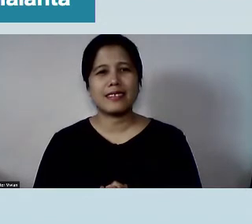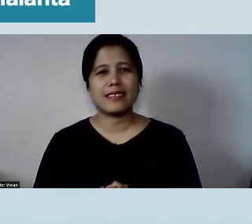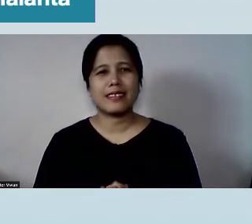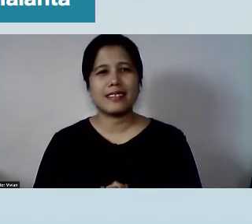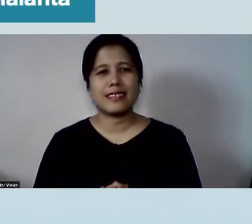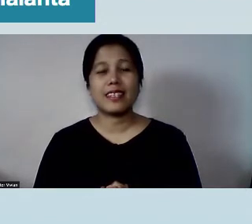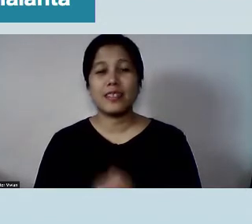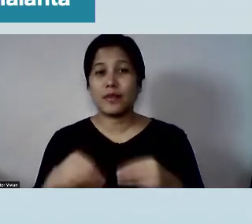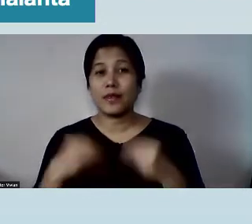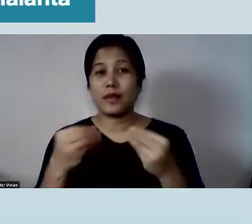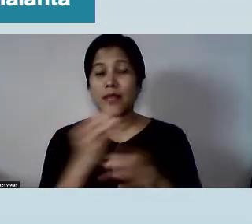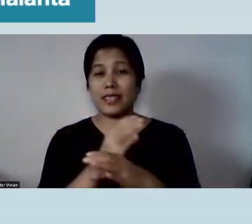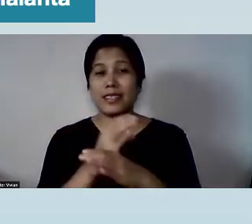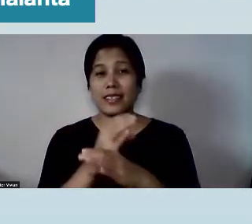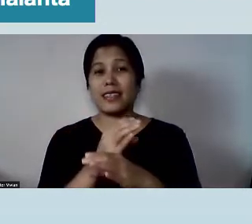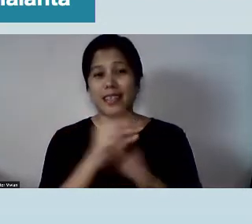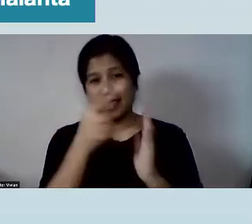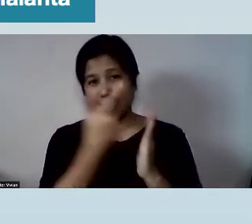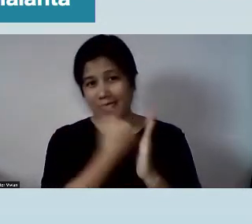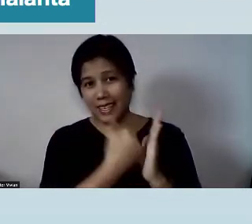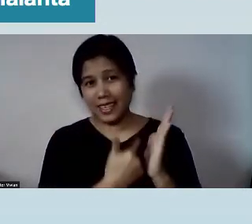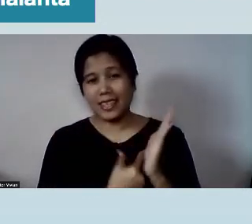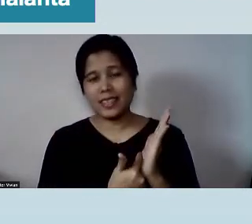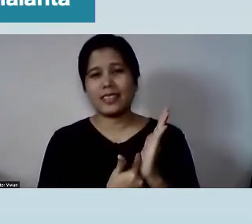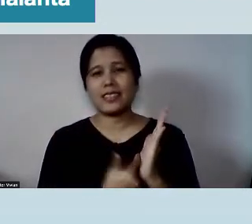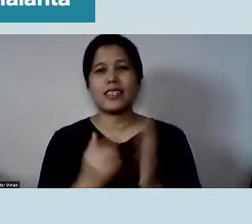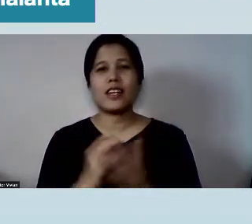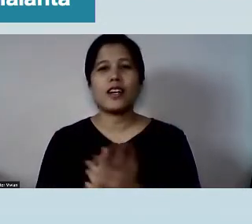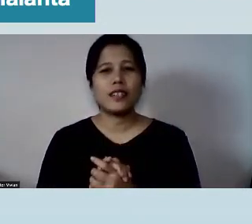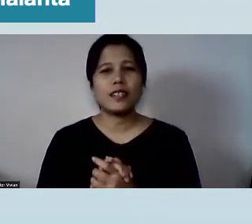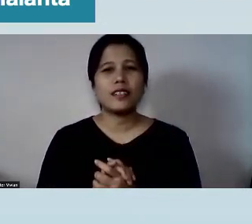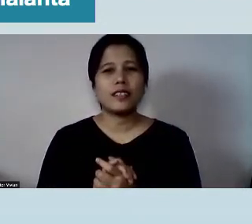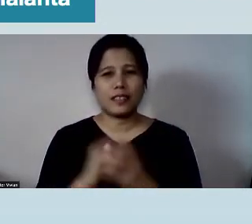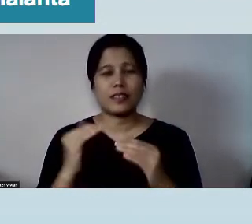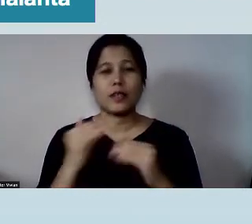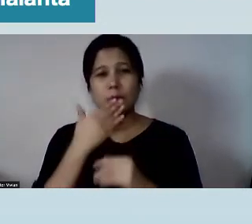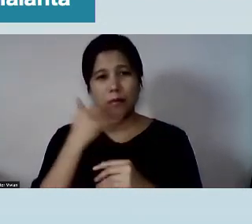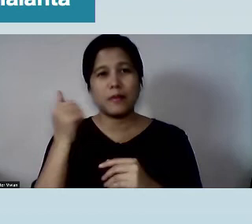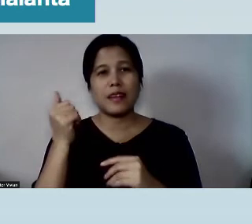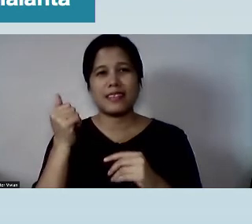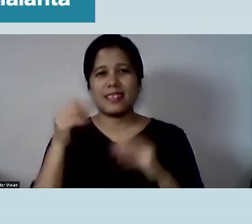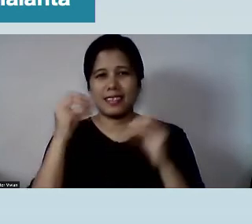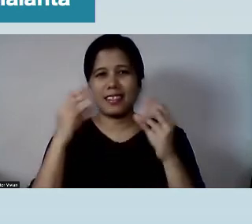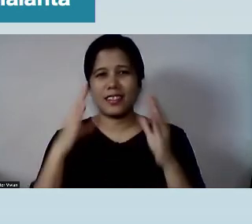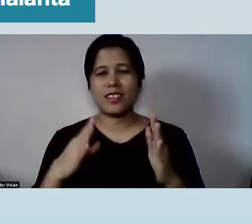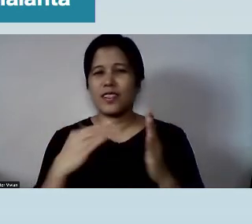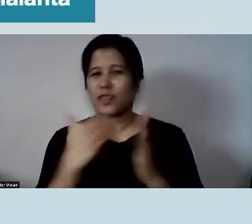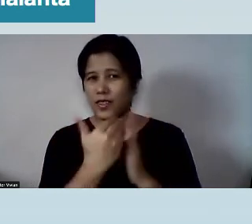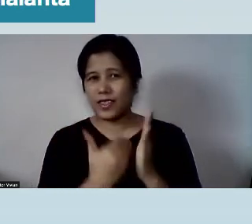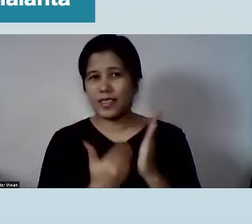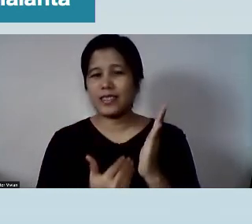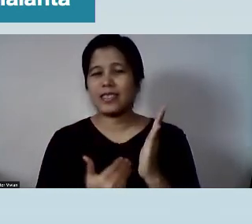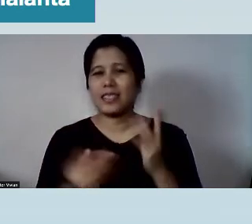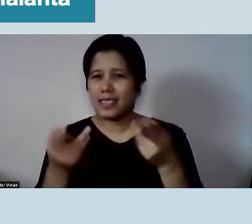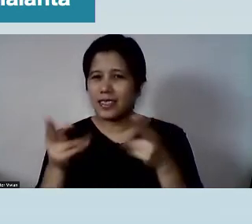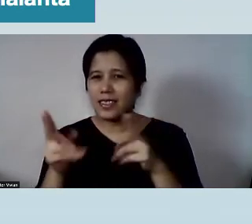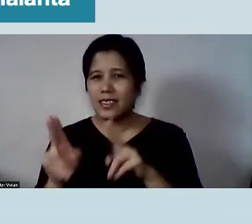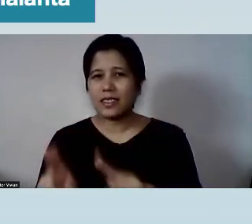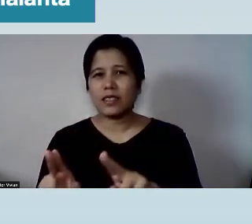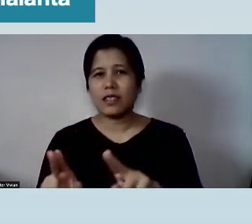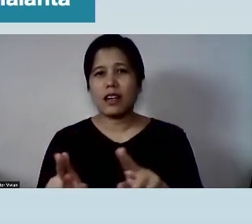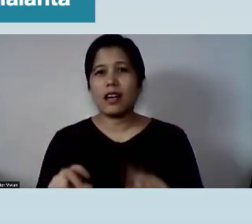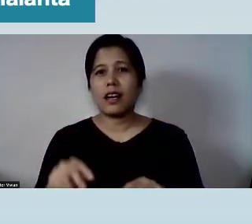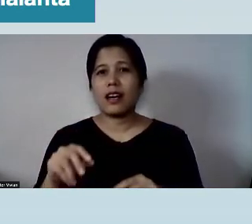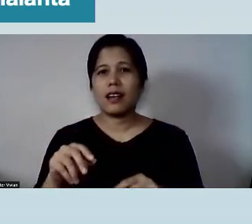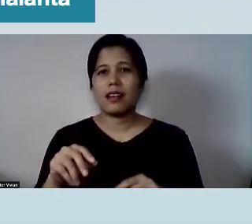Provide clear, consistent guidelines. Allow natural consequences to be their best teacher. Di ba? Kung yung bata, hawak siya